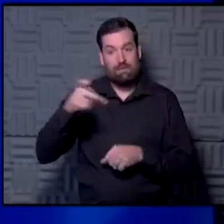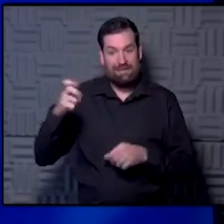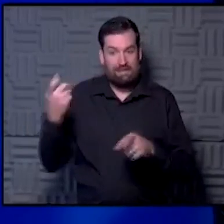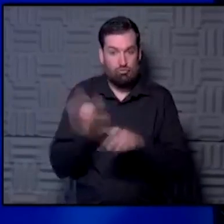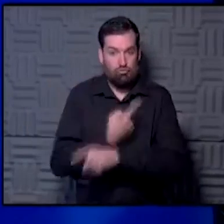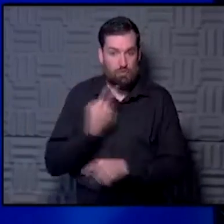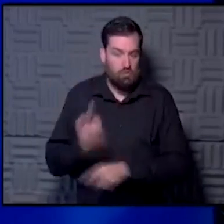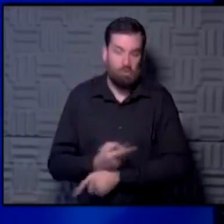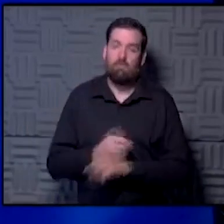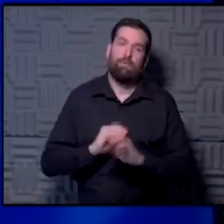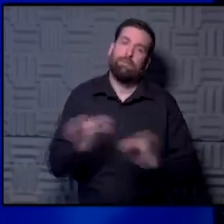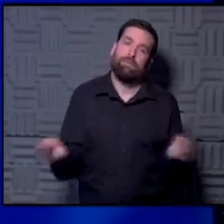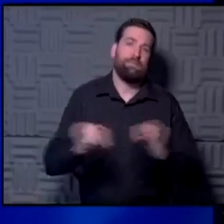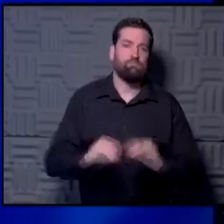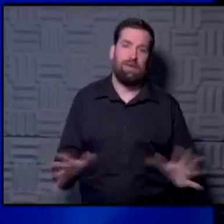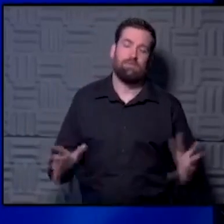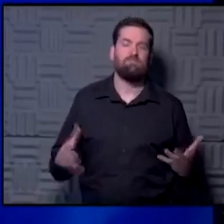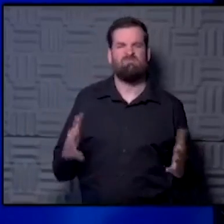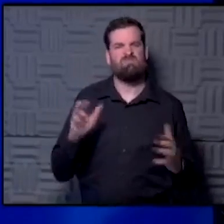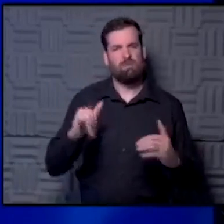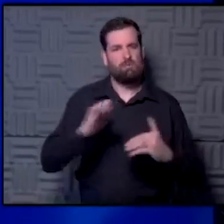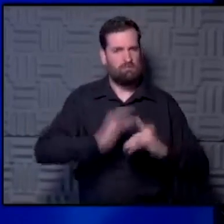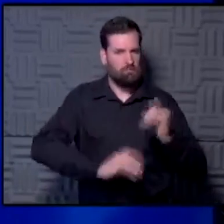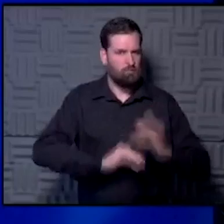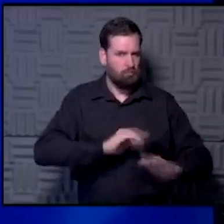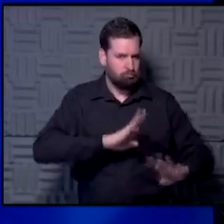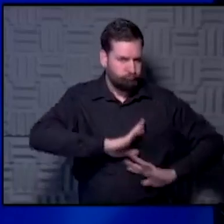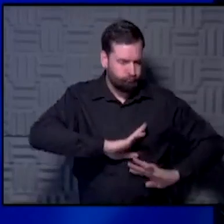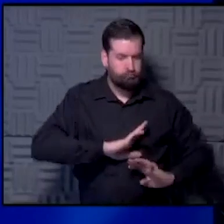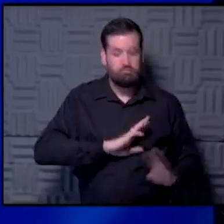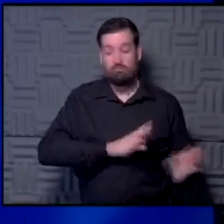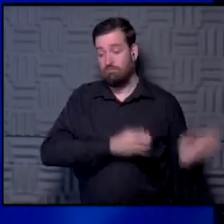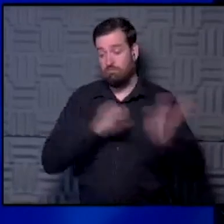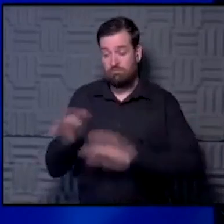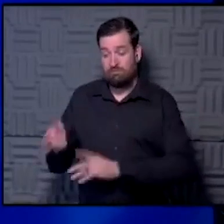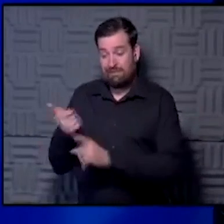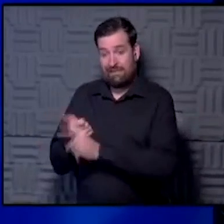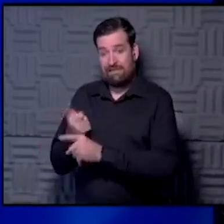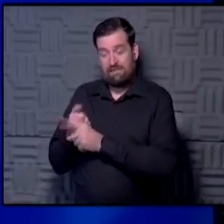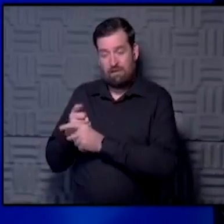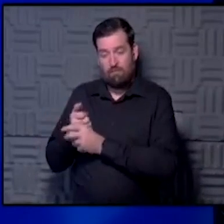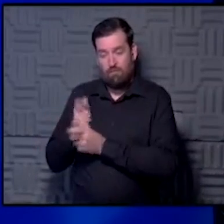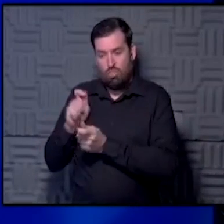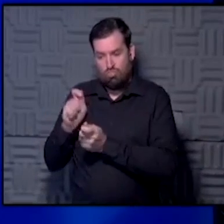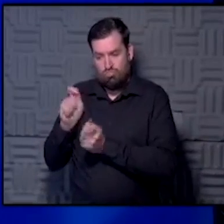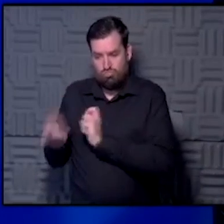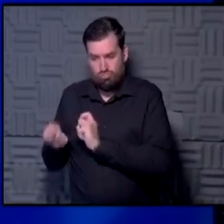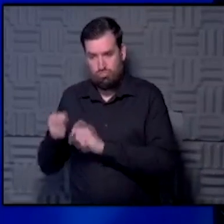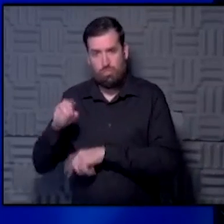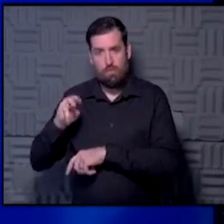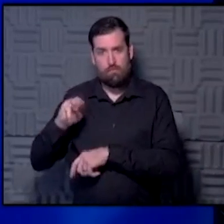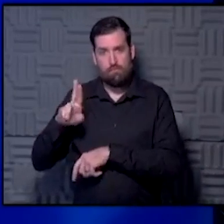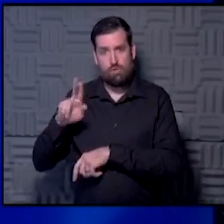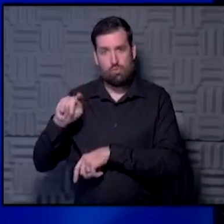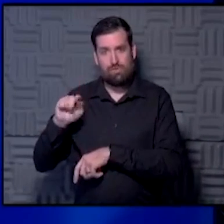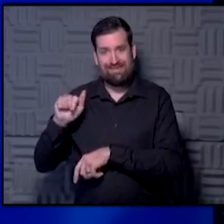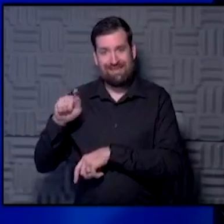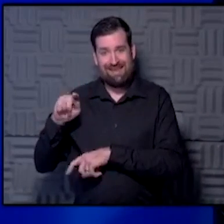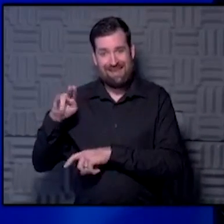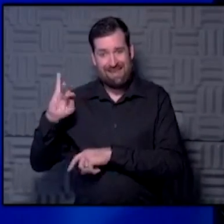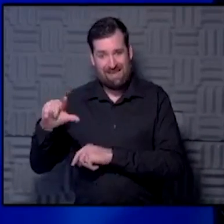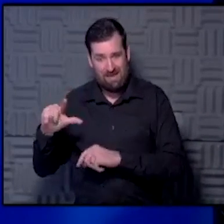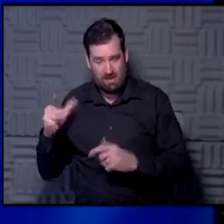Yeah. I think we have to be pretty comfortable with that part of it. Is the virus mutating? There was an article that came out about some data